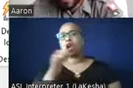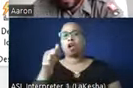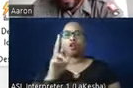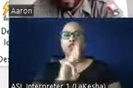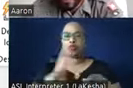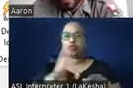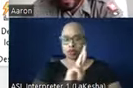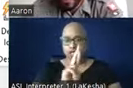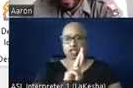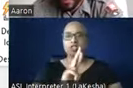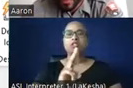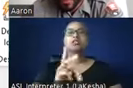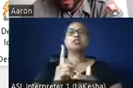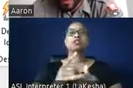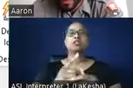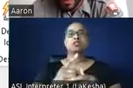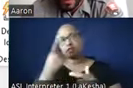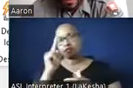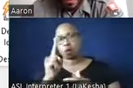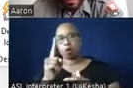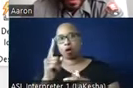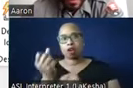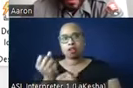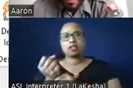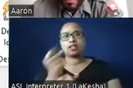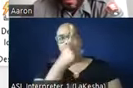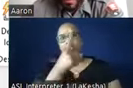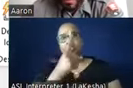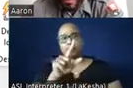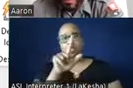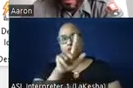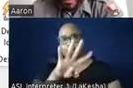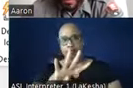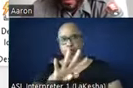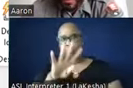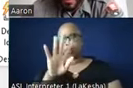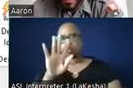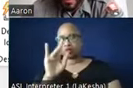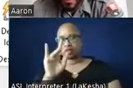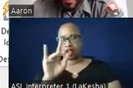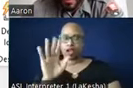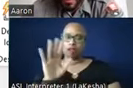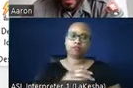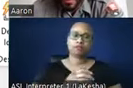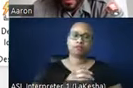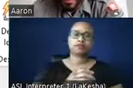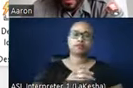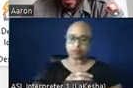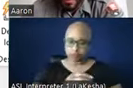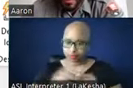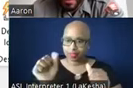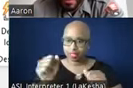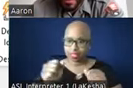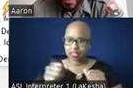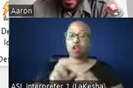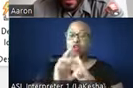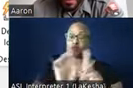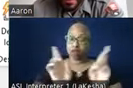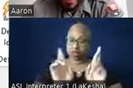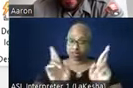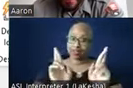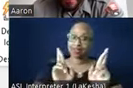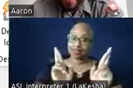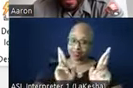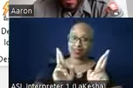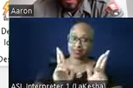and 25. Great, thank you. Readiness is key. Yeah, it is. So many areas, yes. Thanks, thank